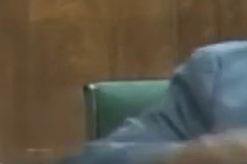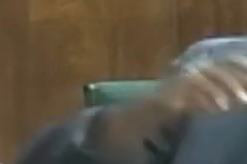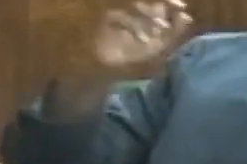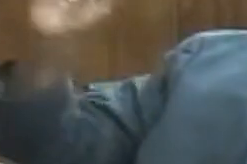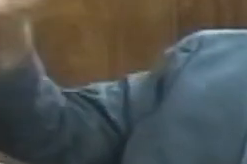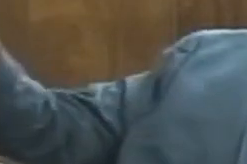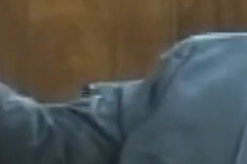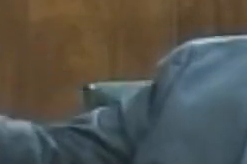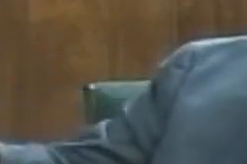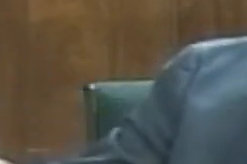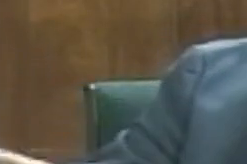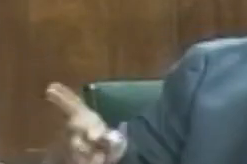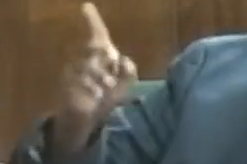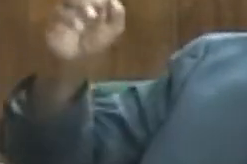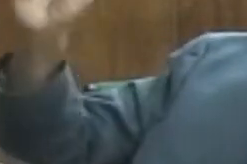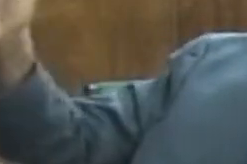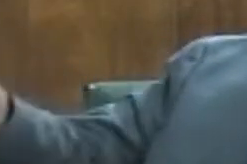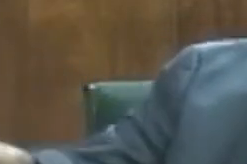these infractions.